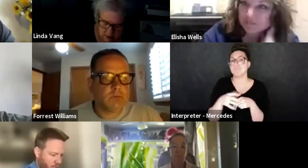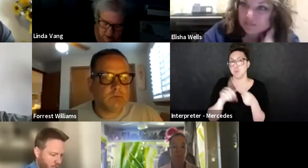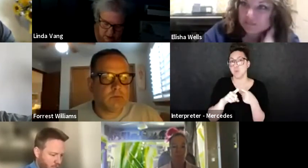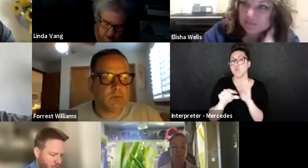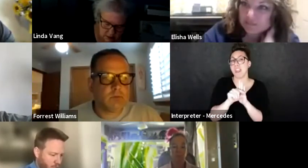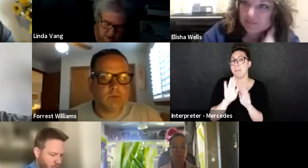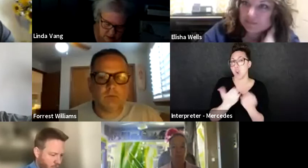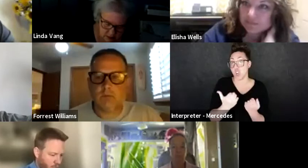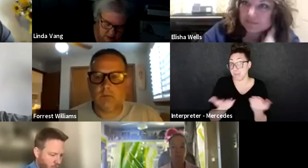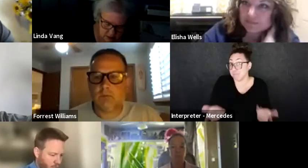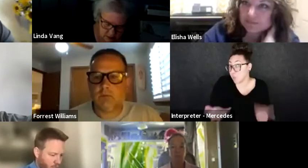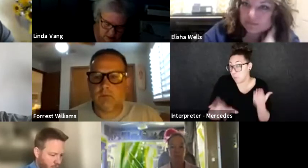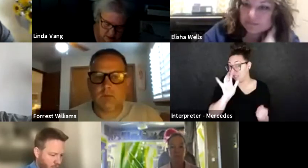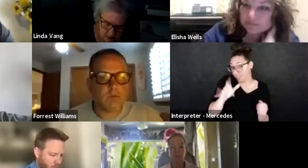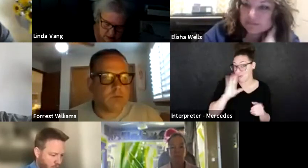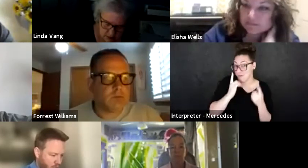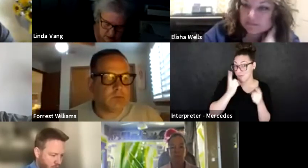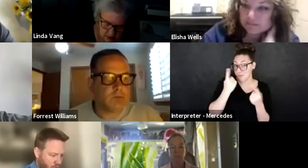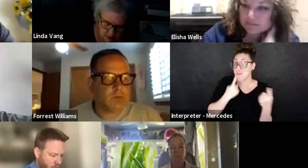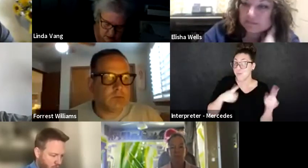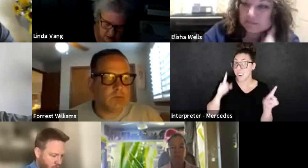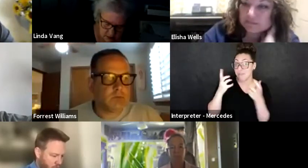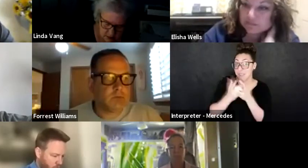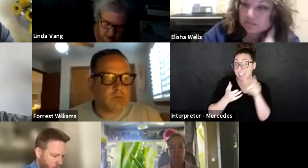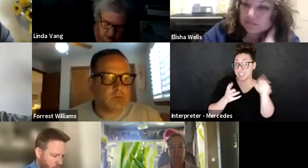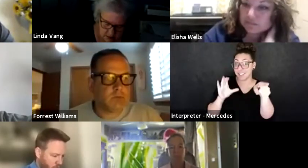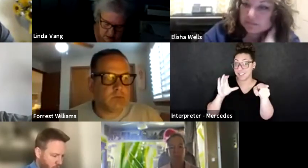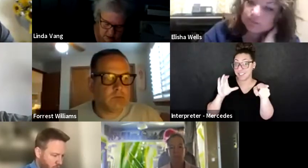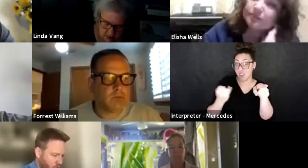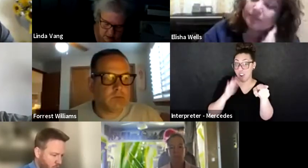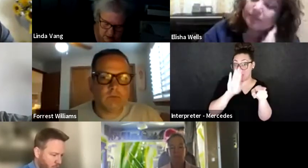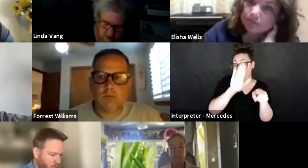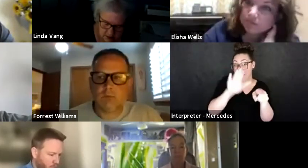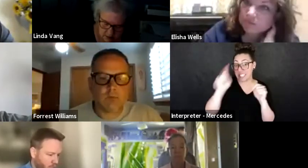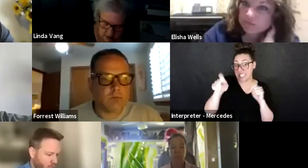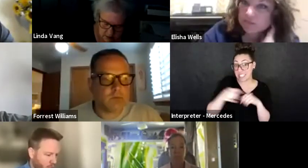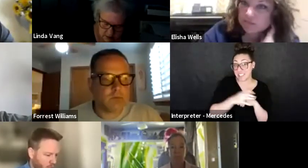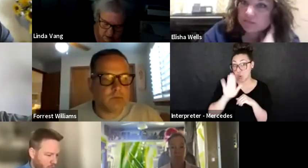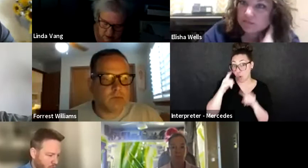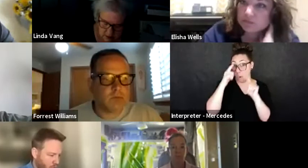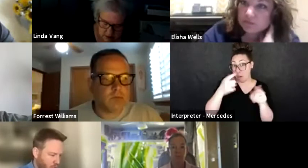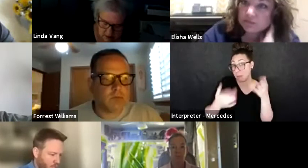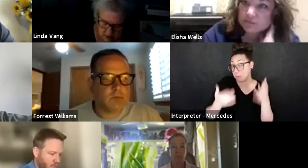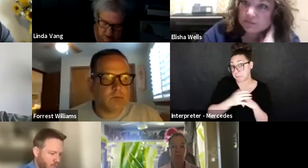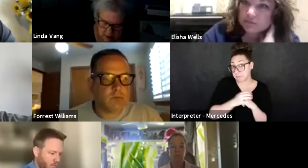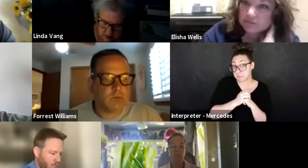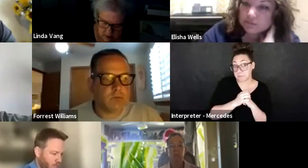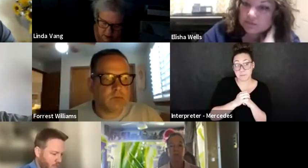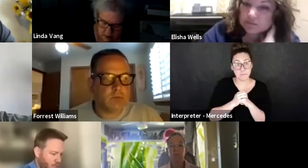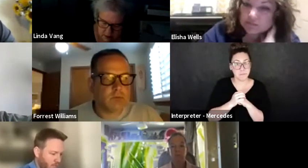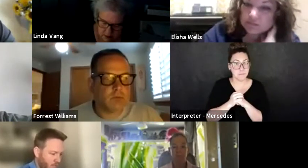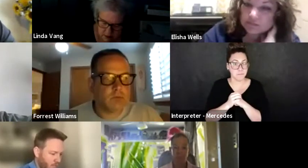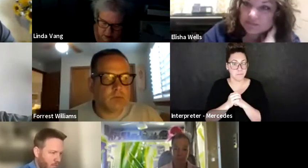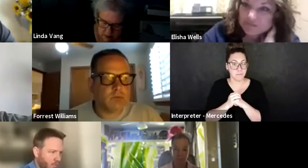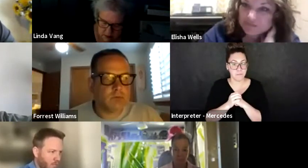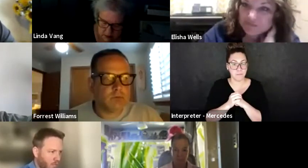be something, Carl, that will work a little more effectively for what your objective is. We'll have